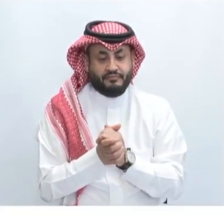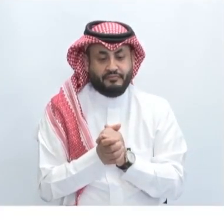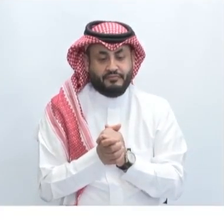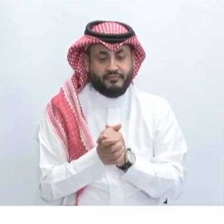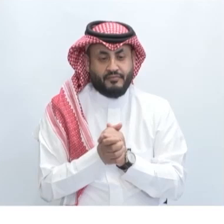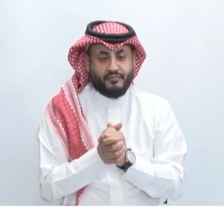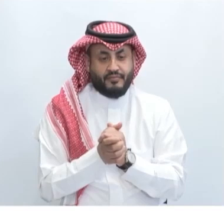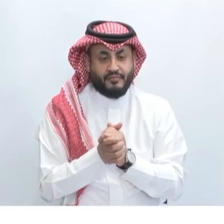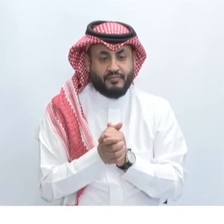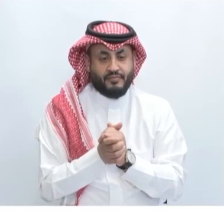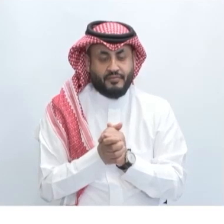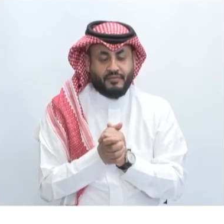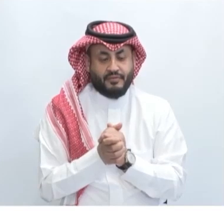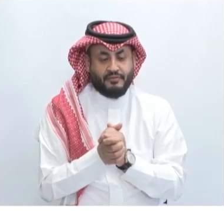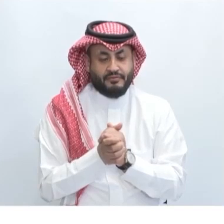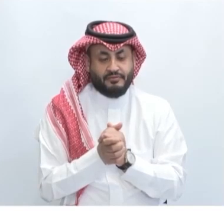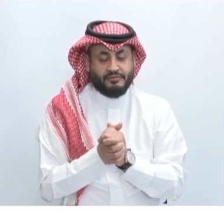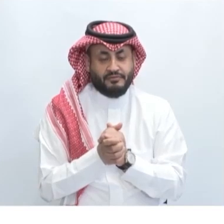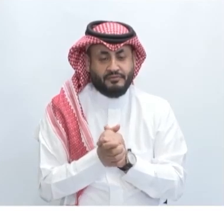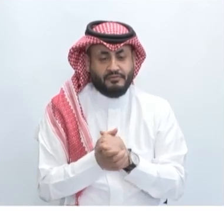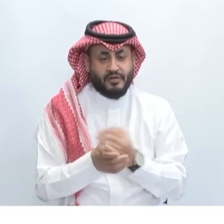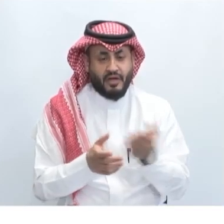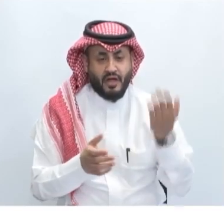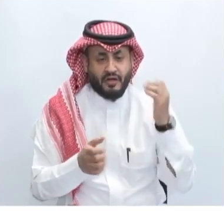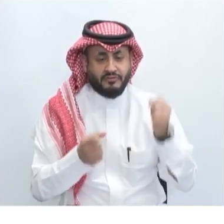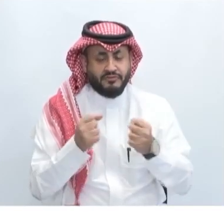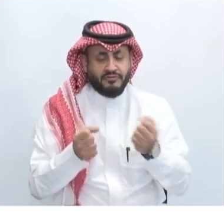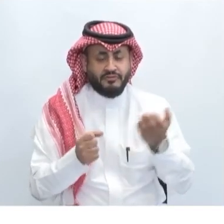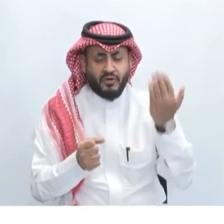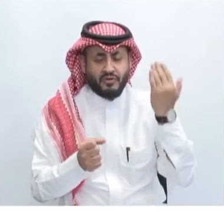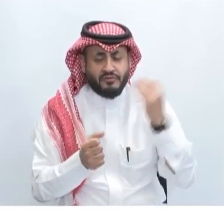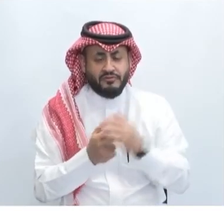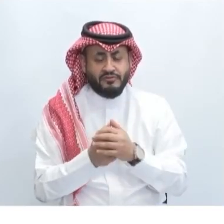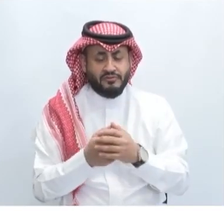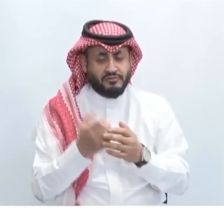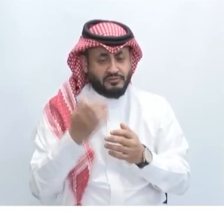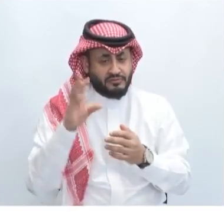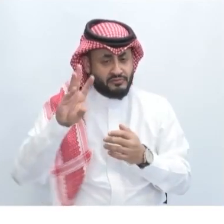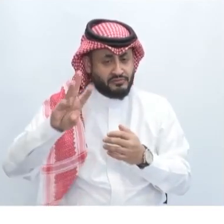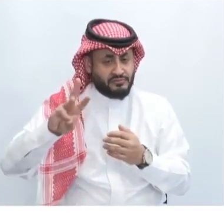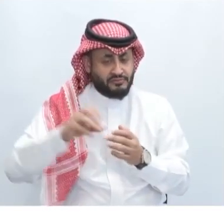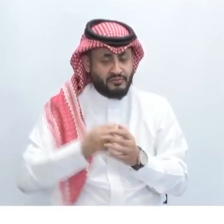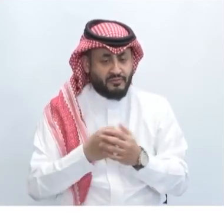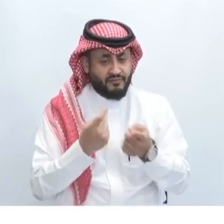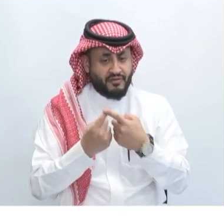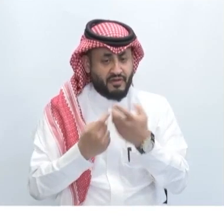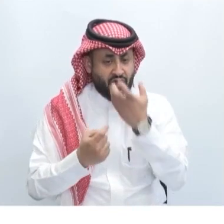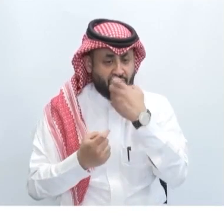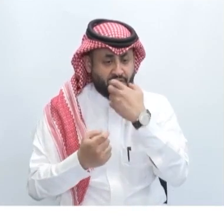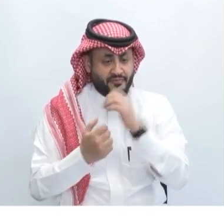words that we practice on our last phonics practice were apples,